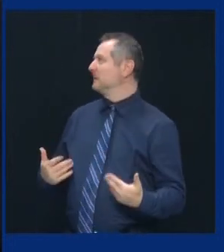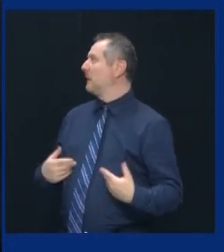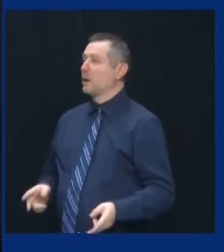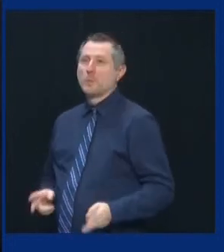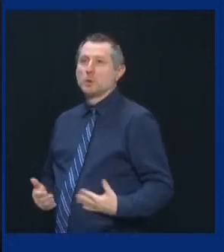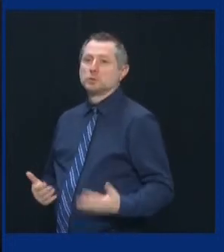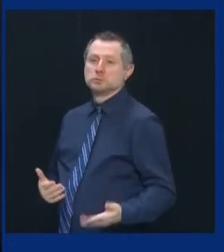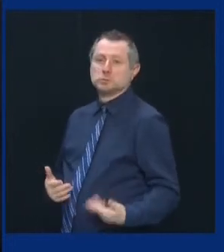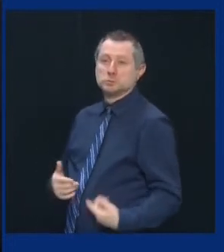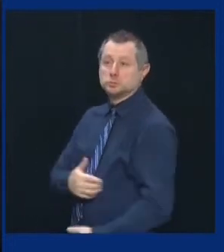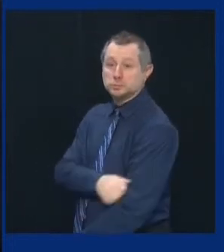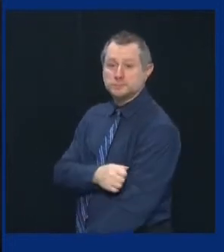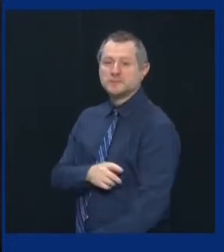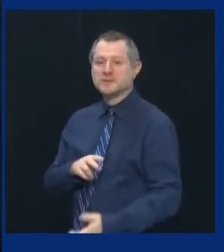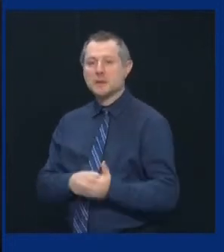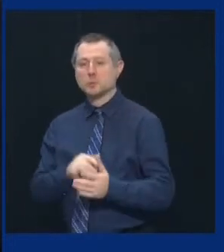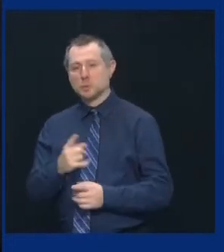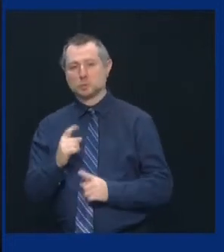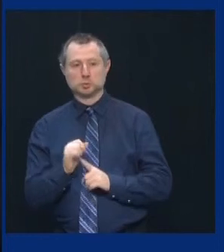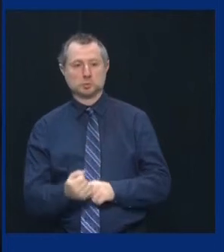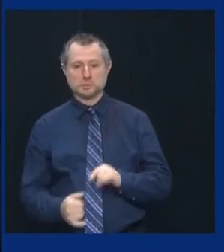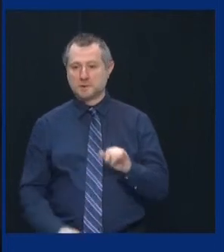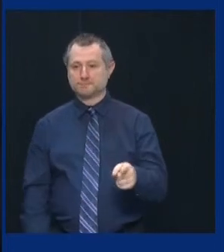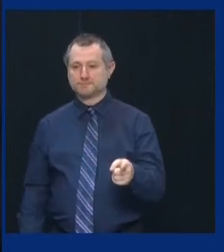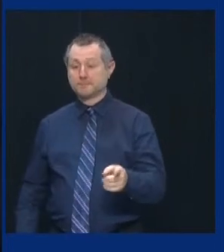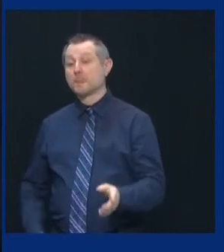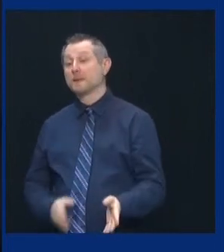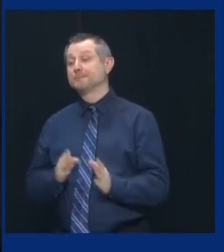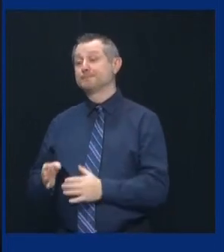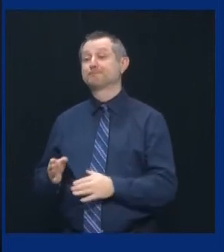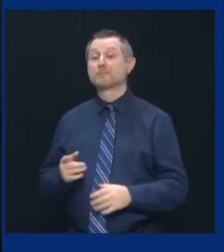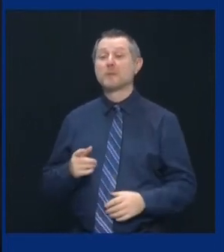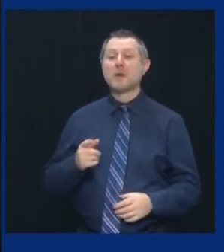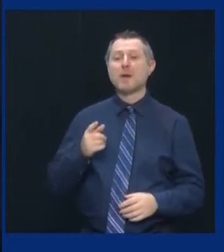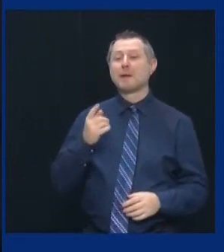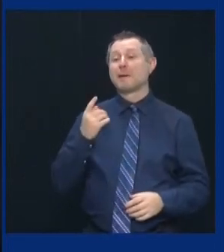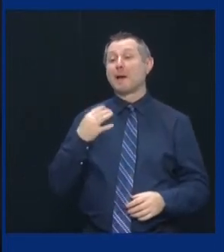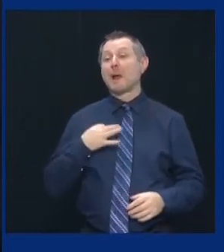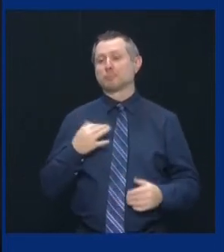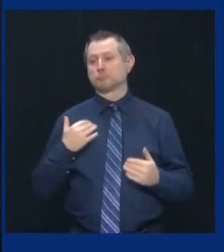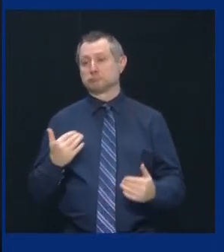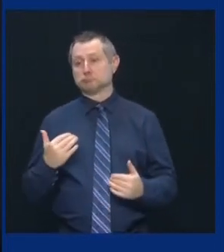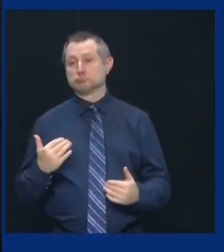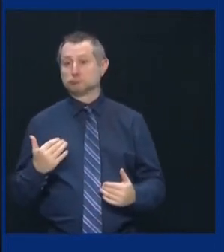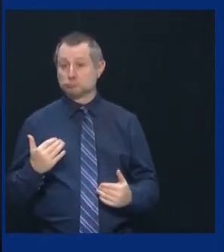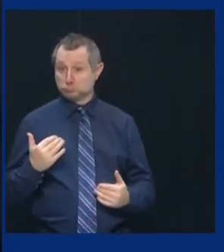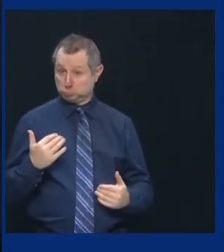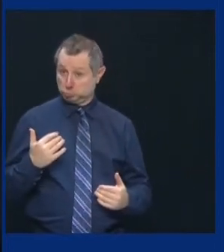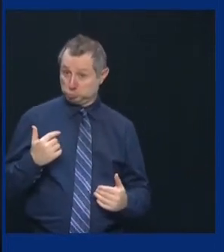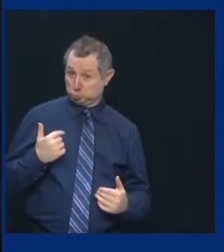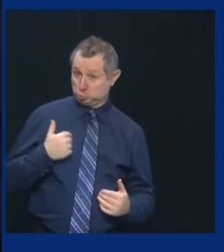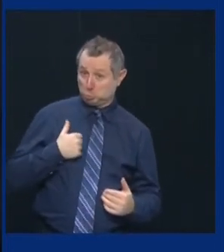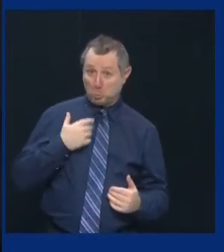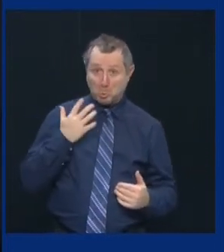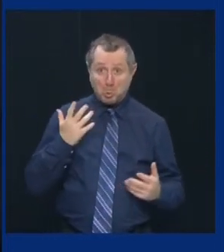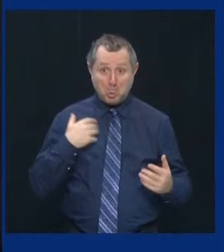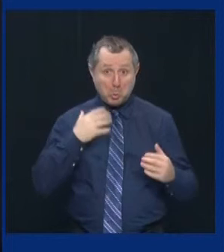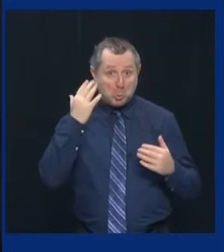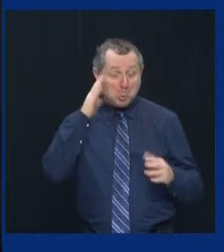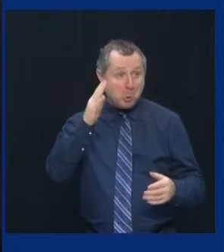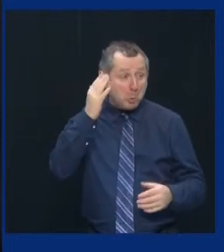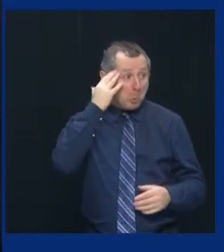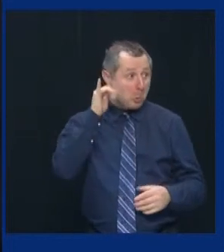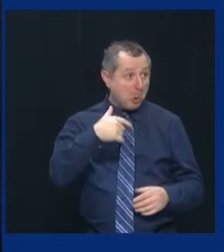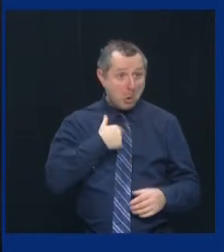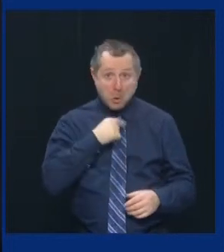that's one situation. If you were eligible and you had no idea that this was a